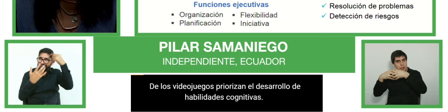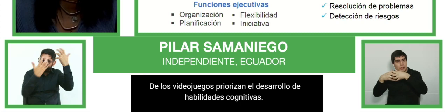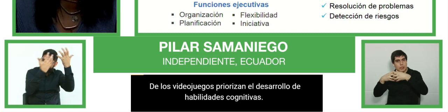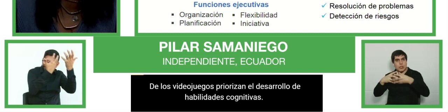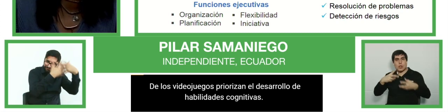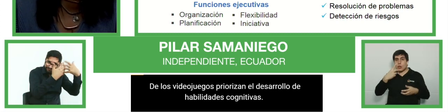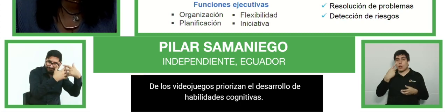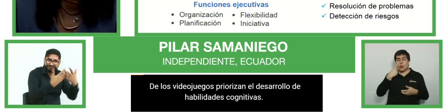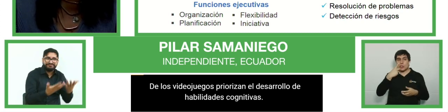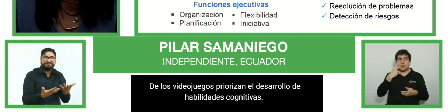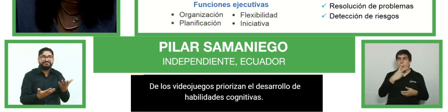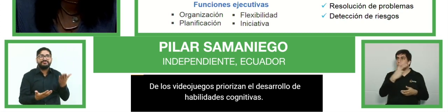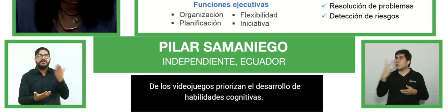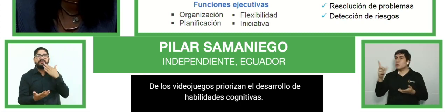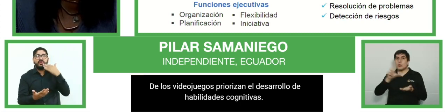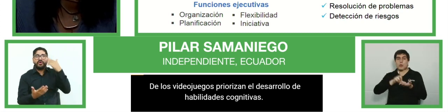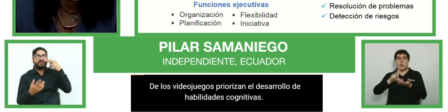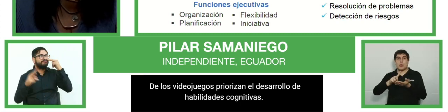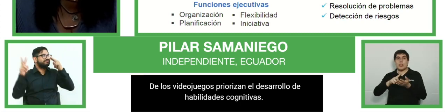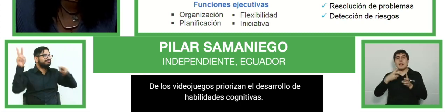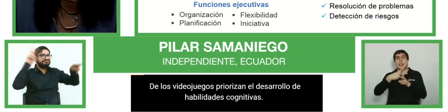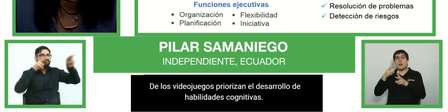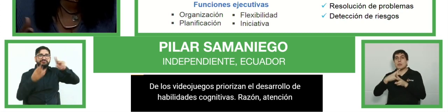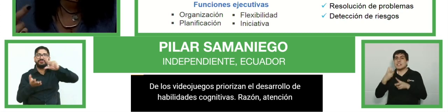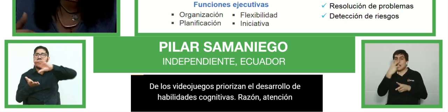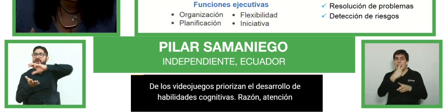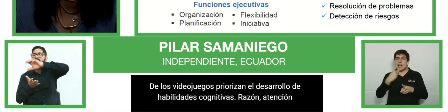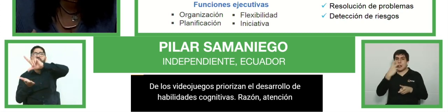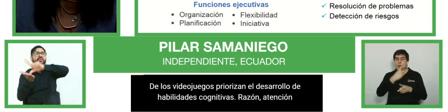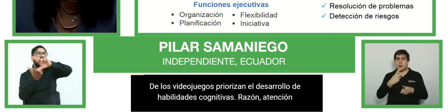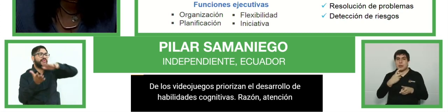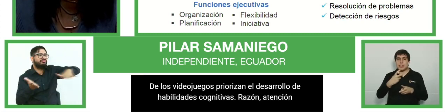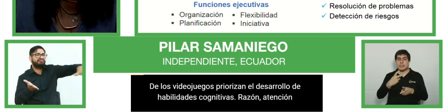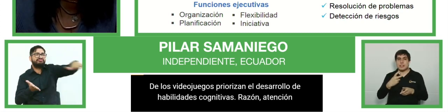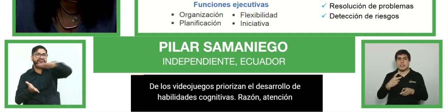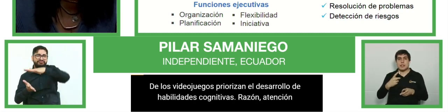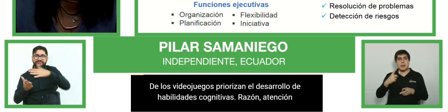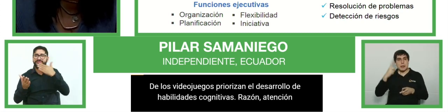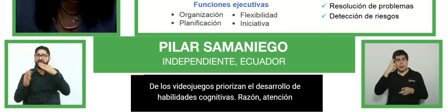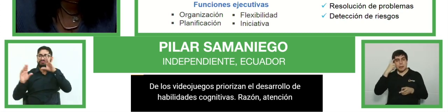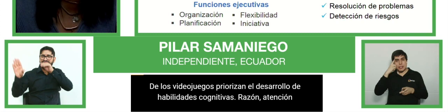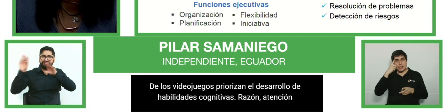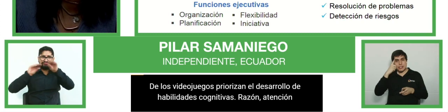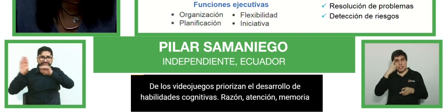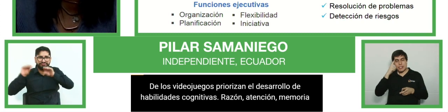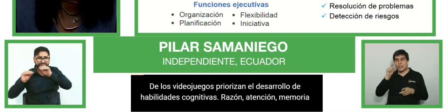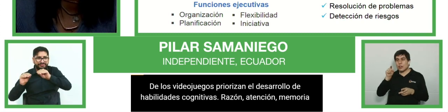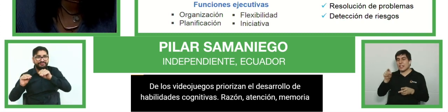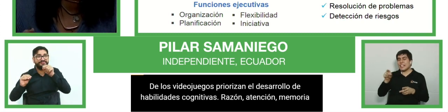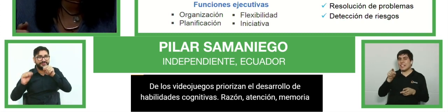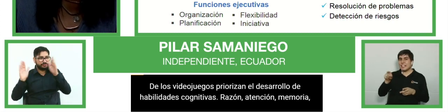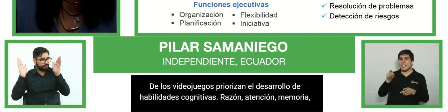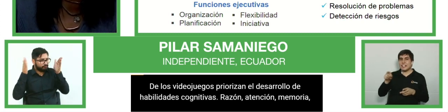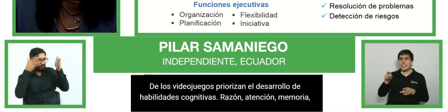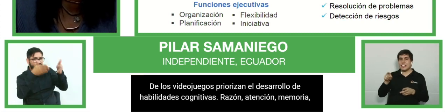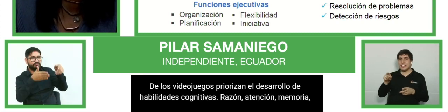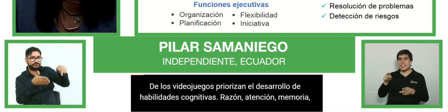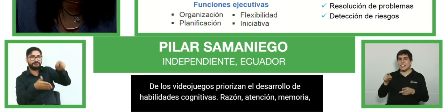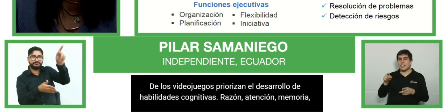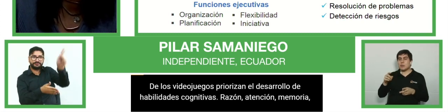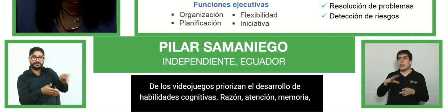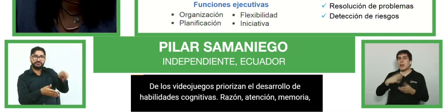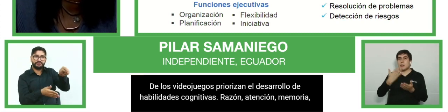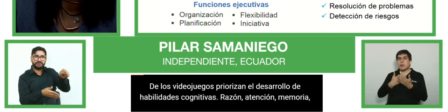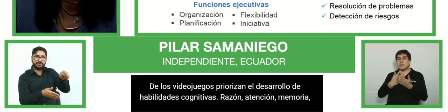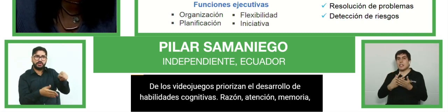language building from the functionality of the efficiency, visual efficiency, that is, using